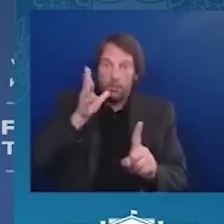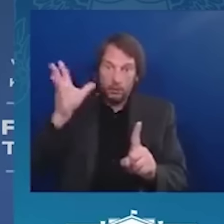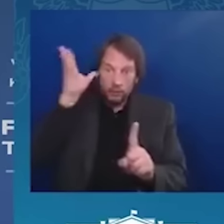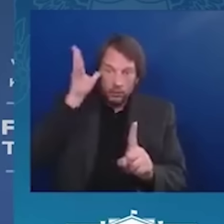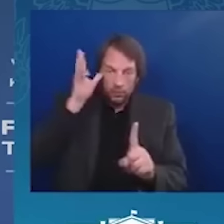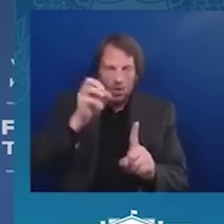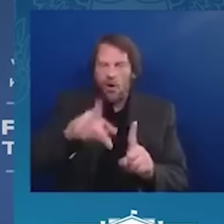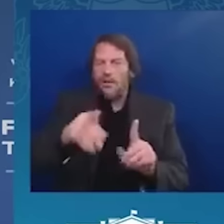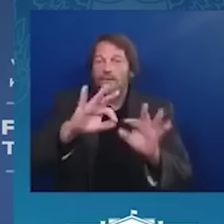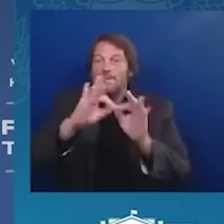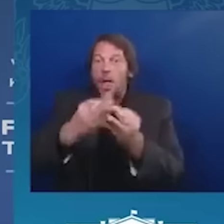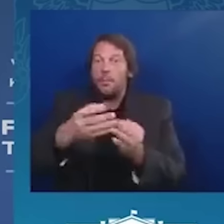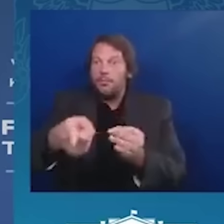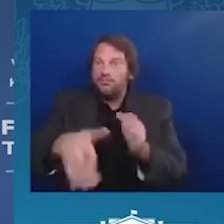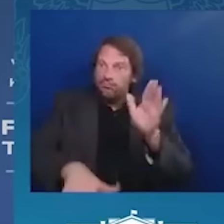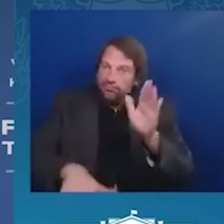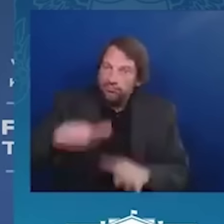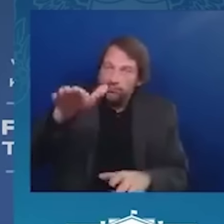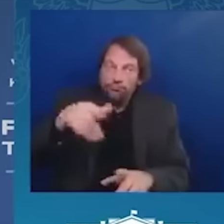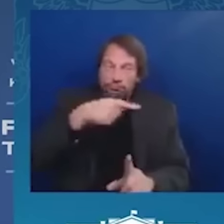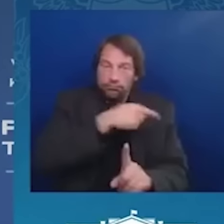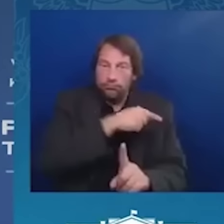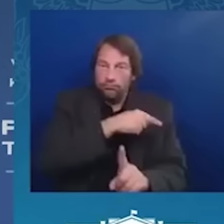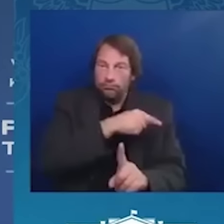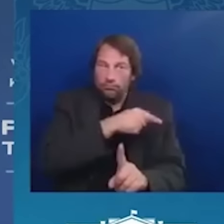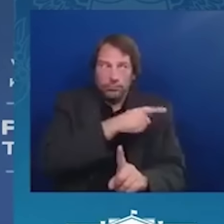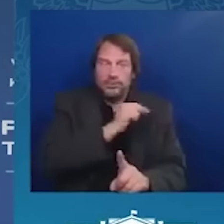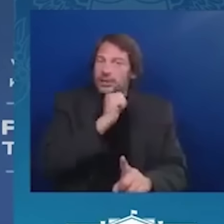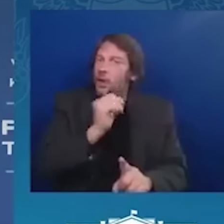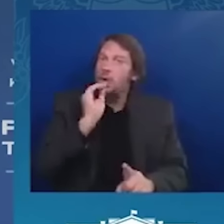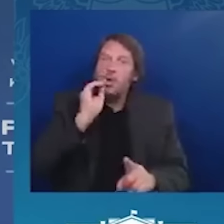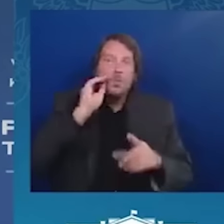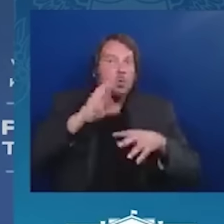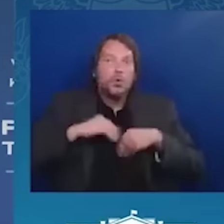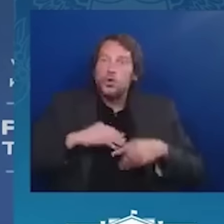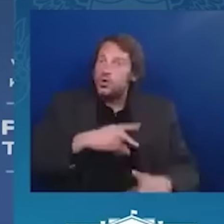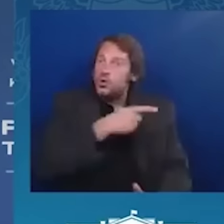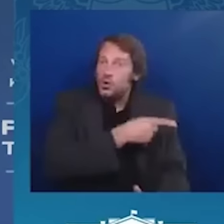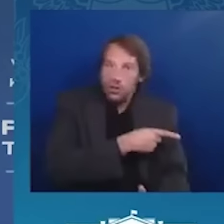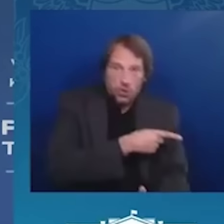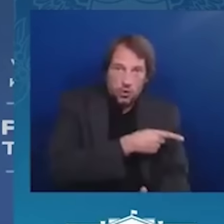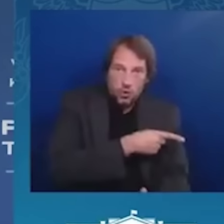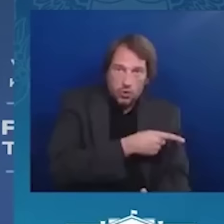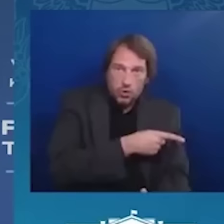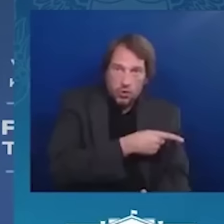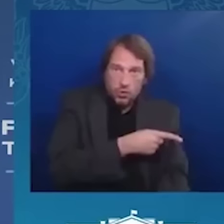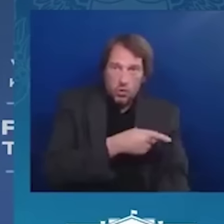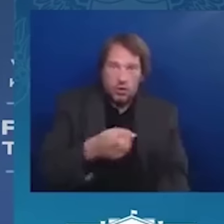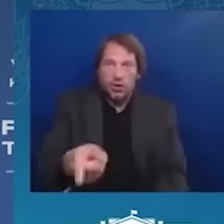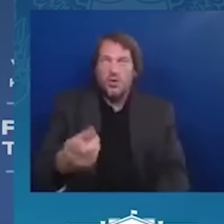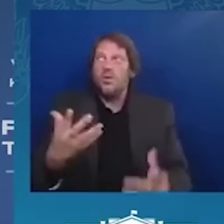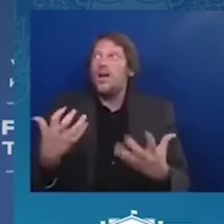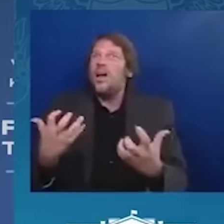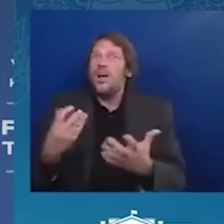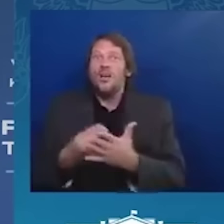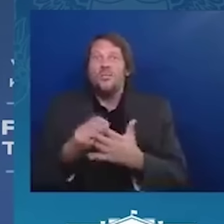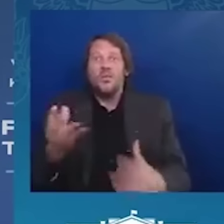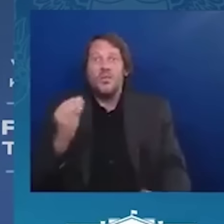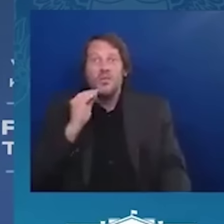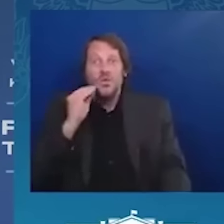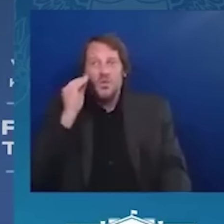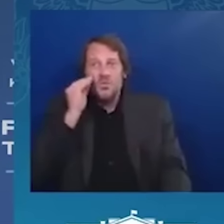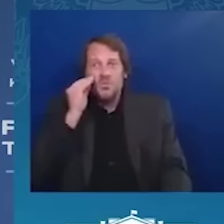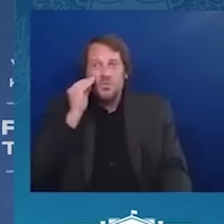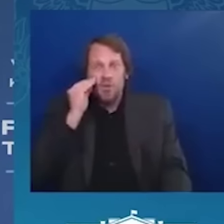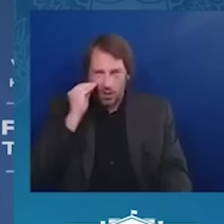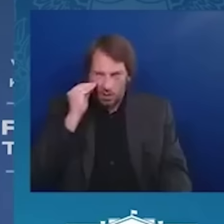you were not homeowners, when you want to go buy a home, you will be entitled to a $25,000